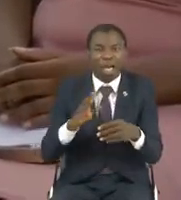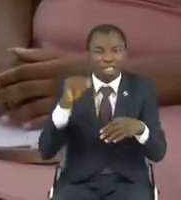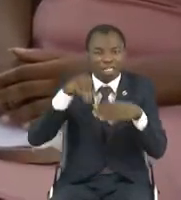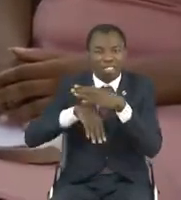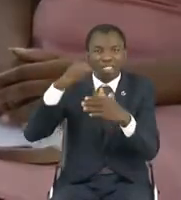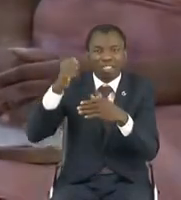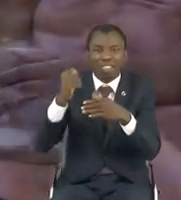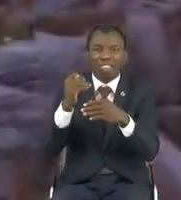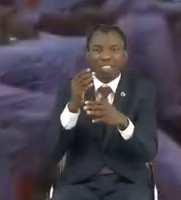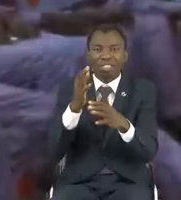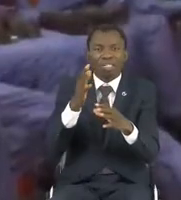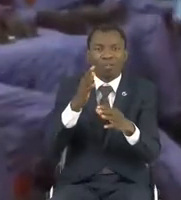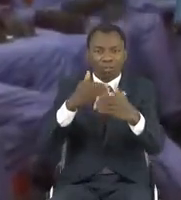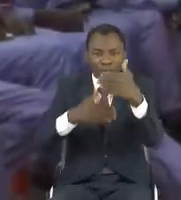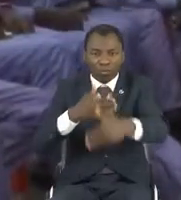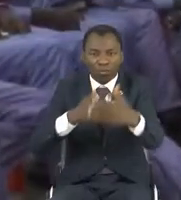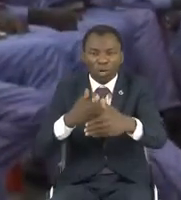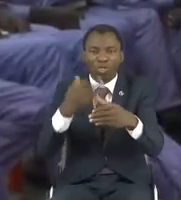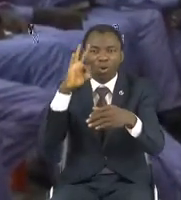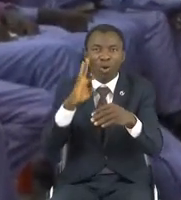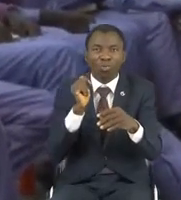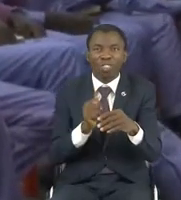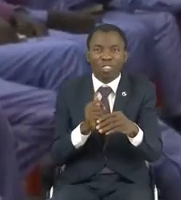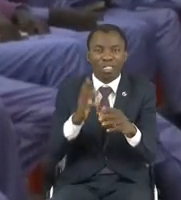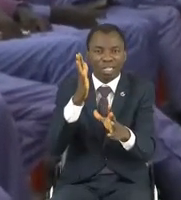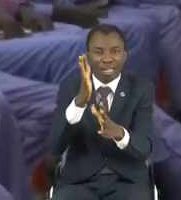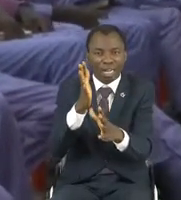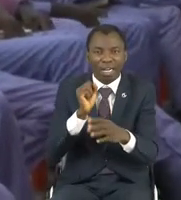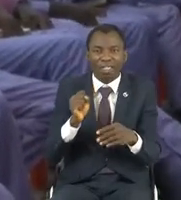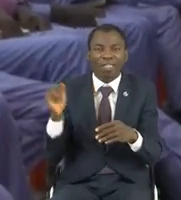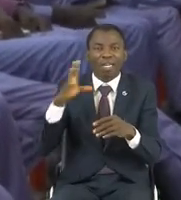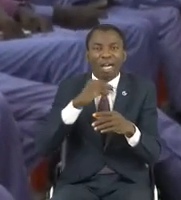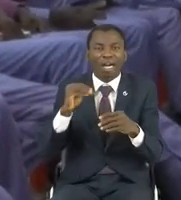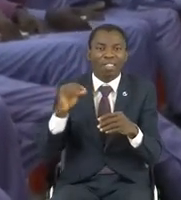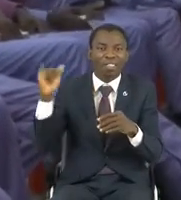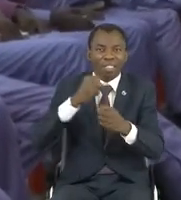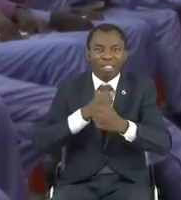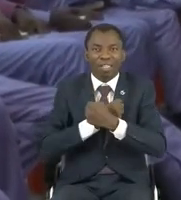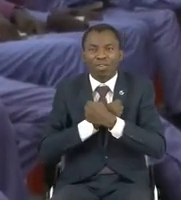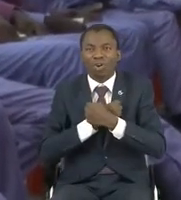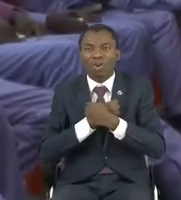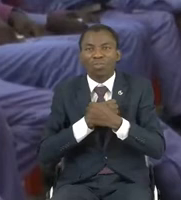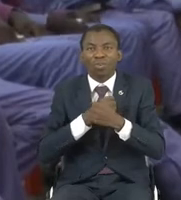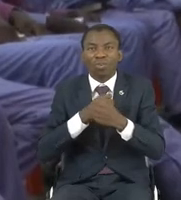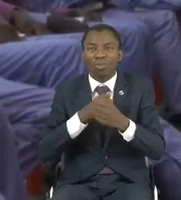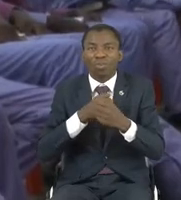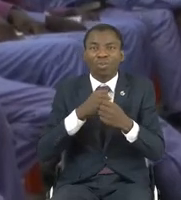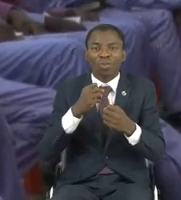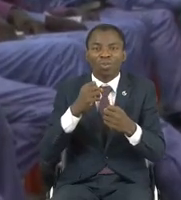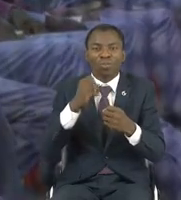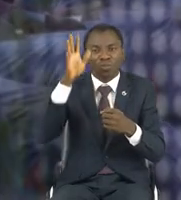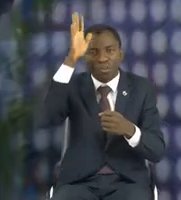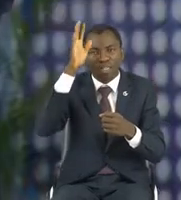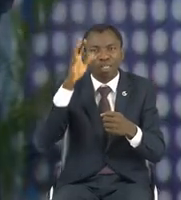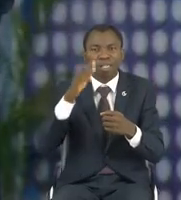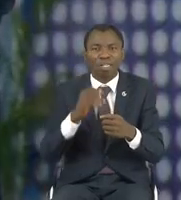your life, and you love God above father in front of the queue, above mother in front